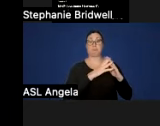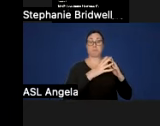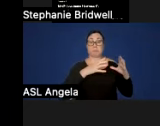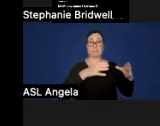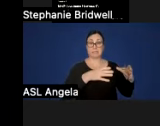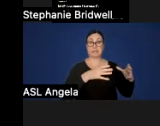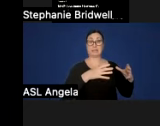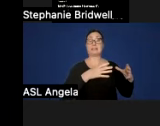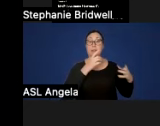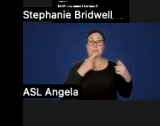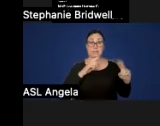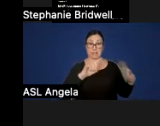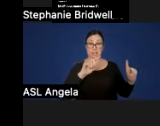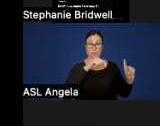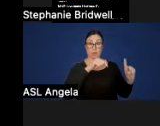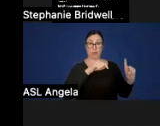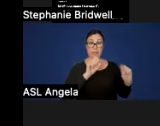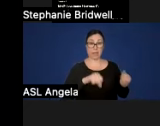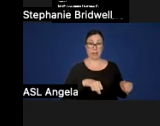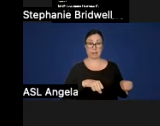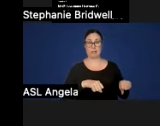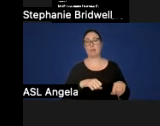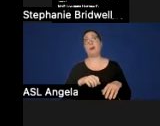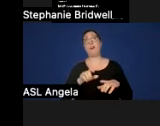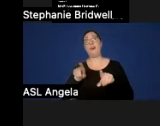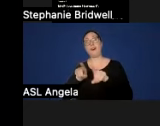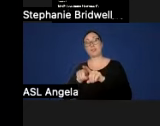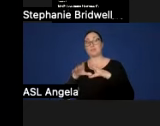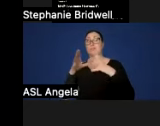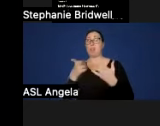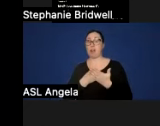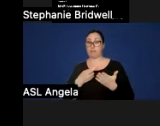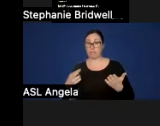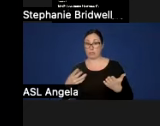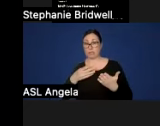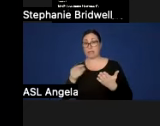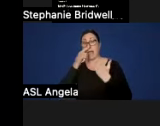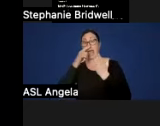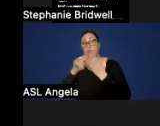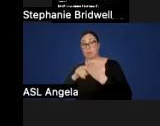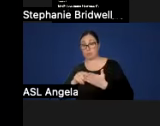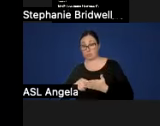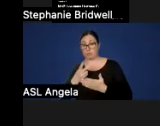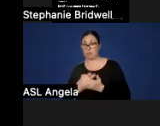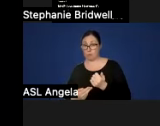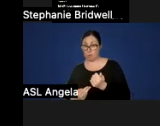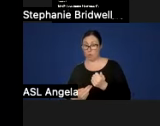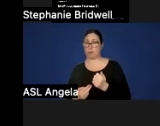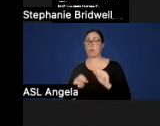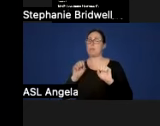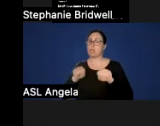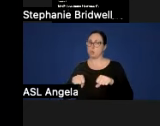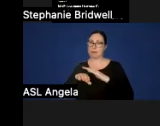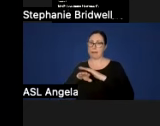that there's a ton of research and resources out there that you can have access